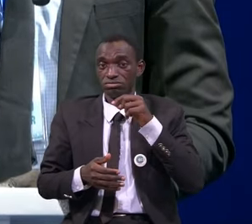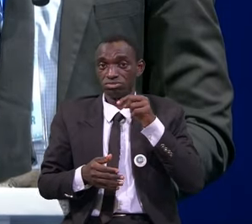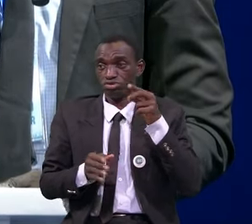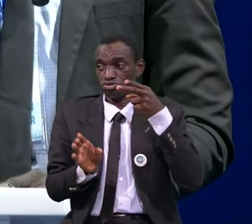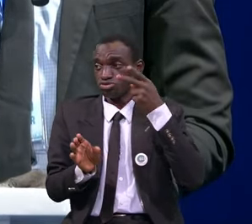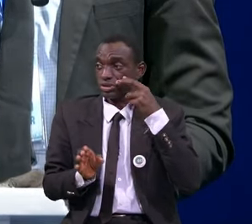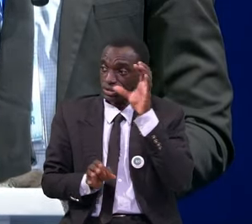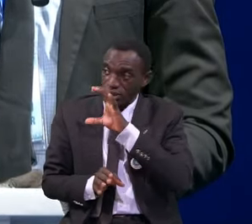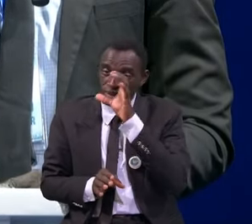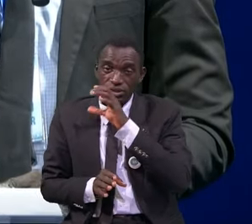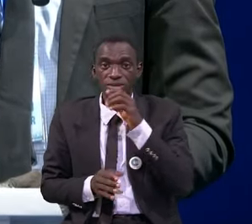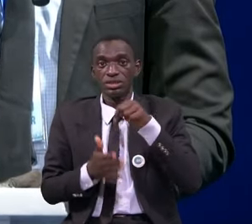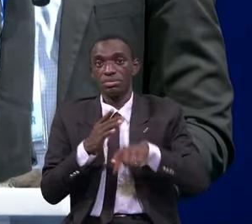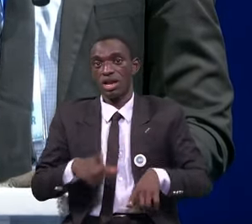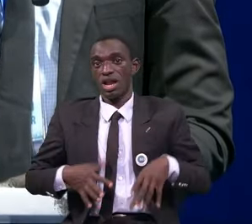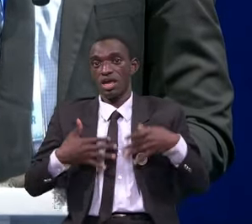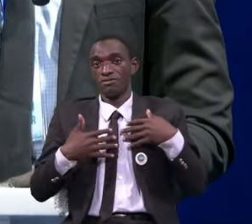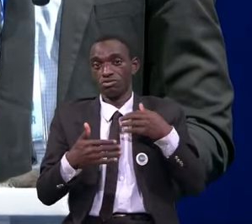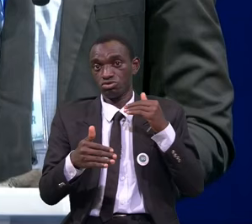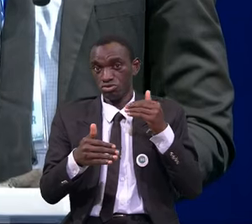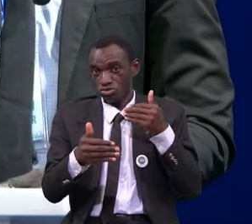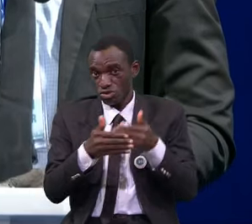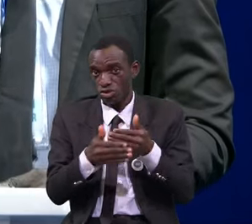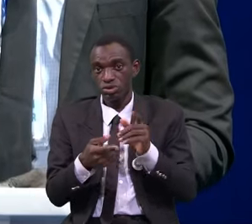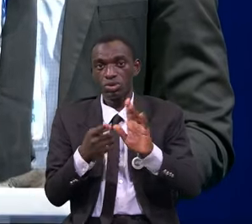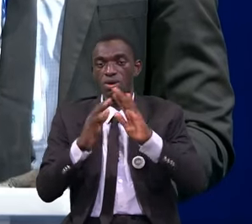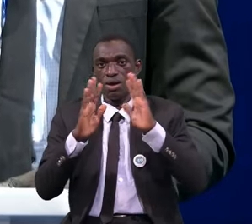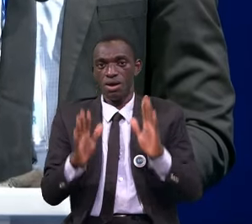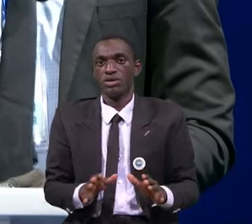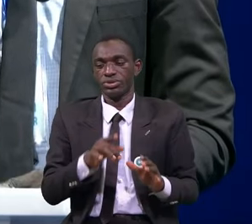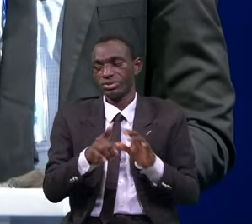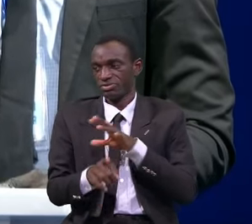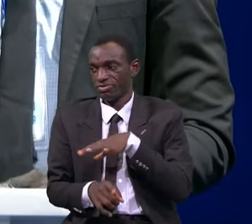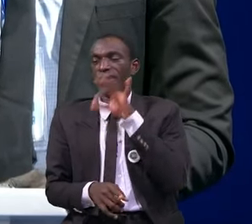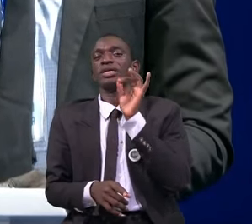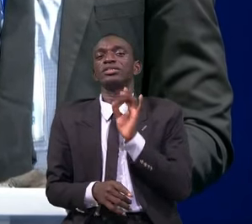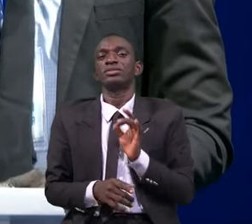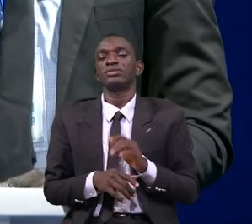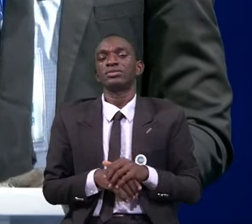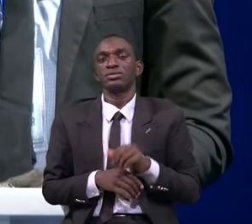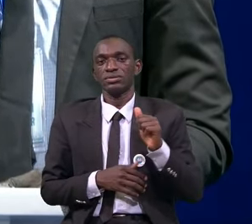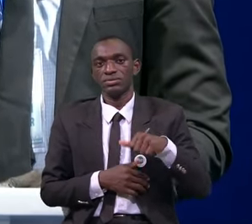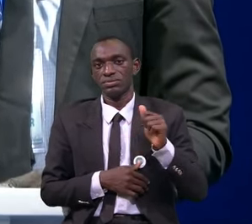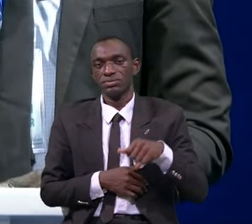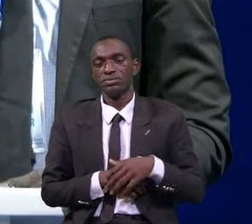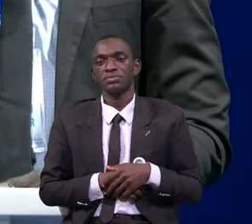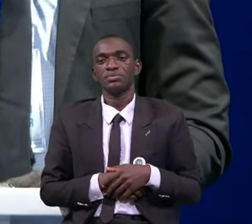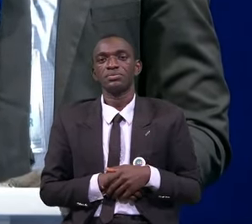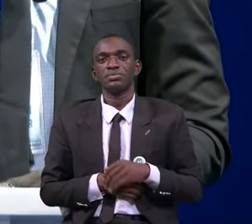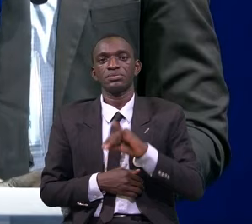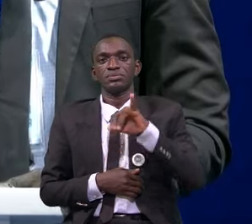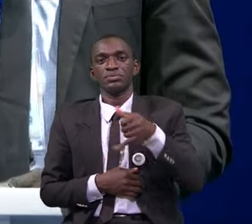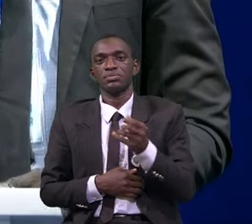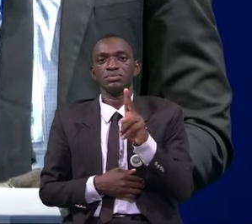program is kick-started in our place. Efforçons-nous partout dans le monde, pas seulement dans le